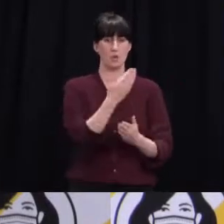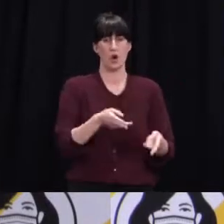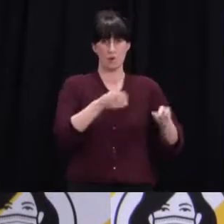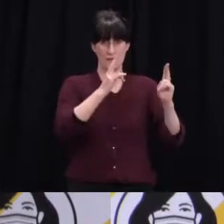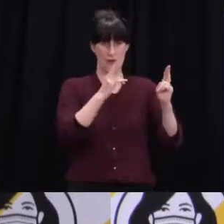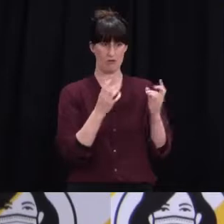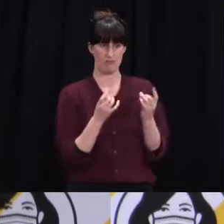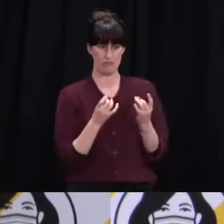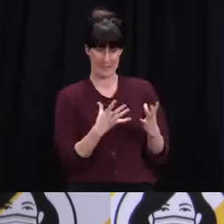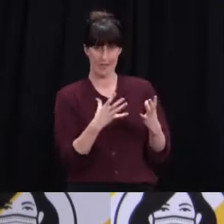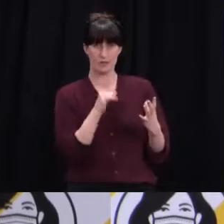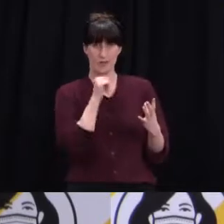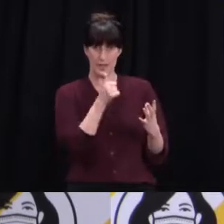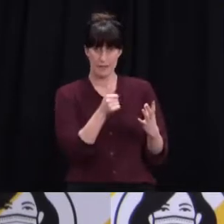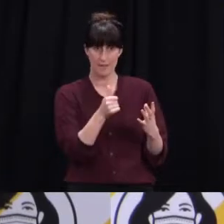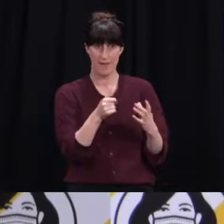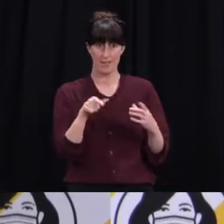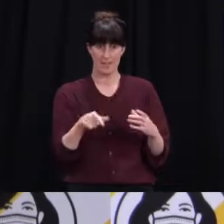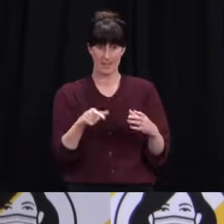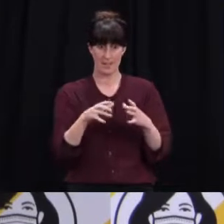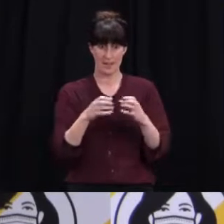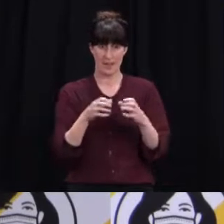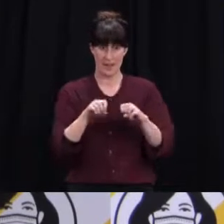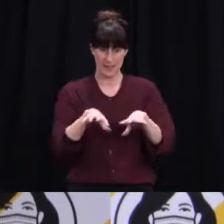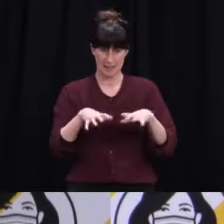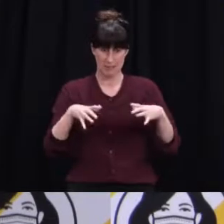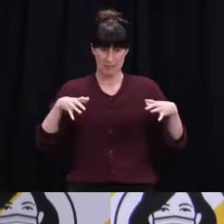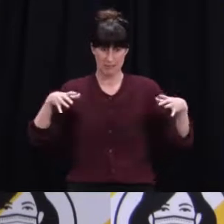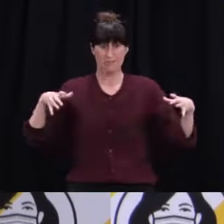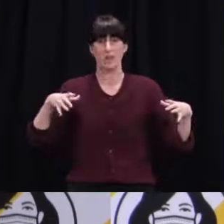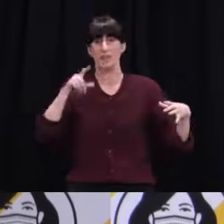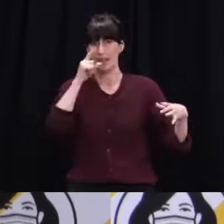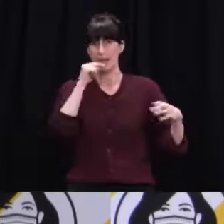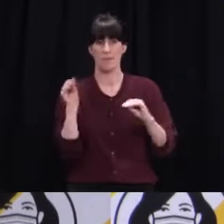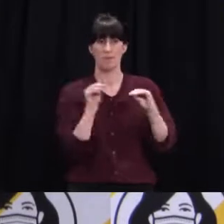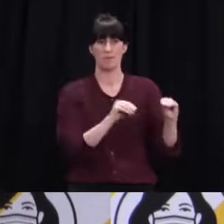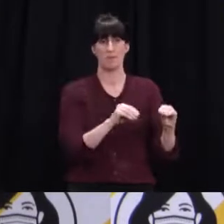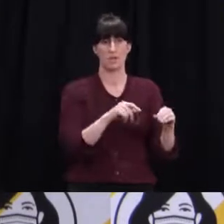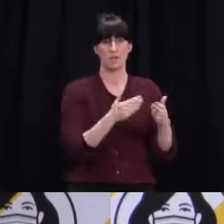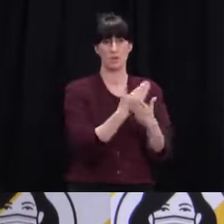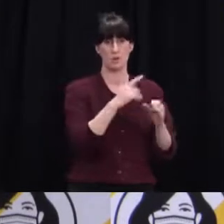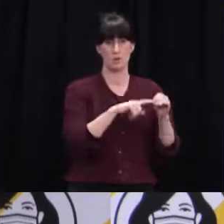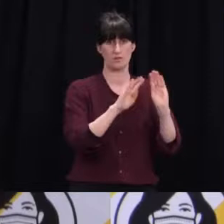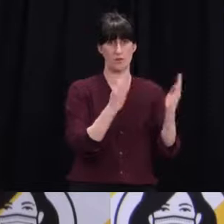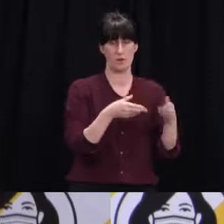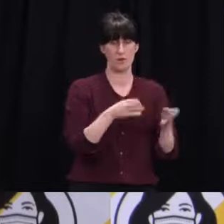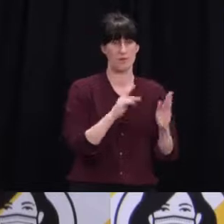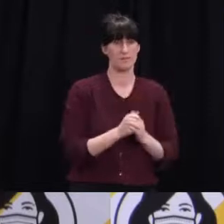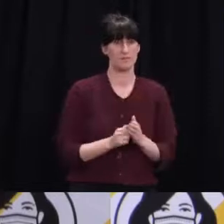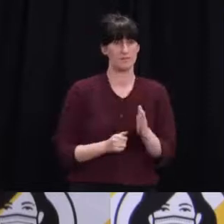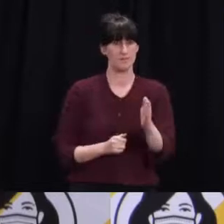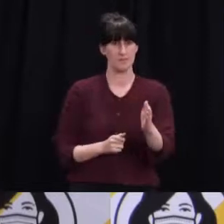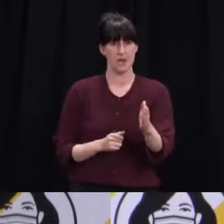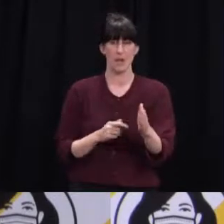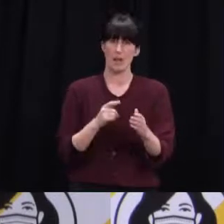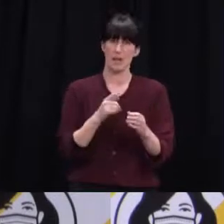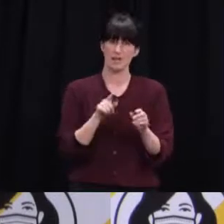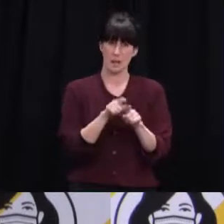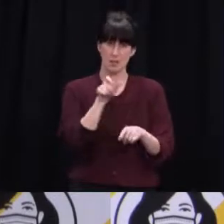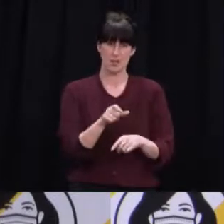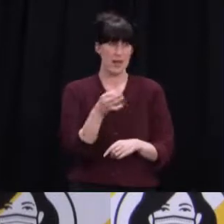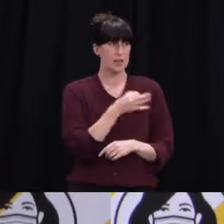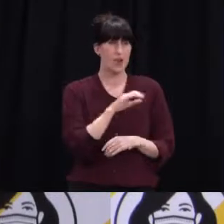that given the number of cases that we're seeing. So we're preparing that facility now so that we will have those rooms available if case numbers continue to grow. On